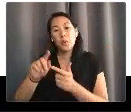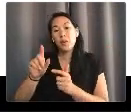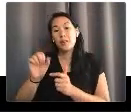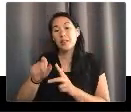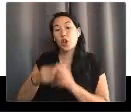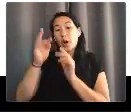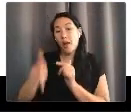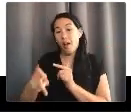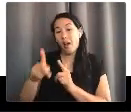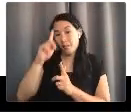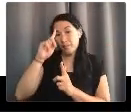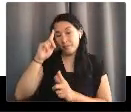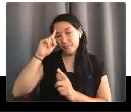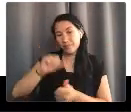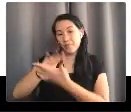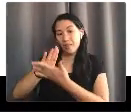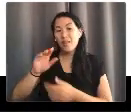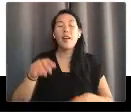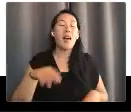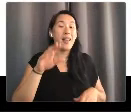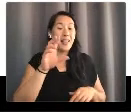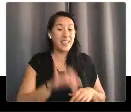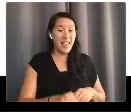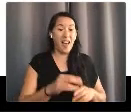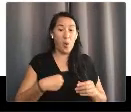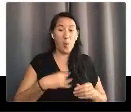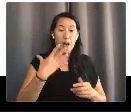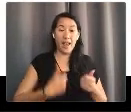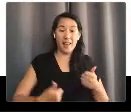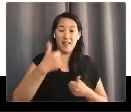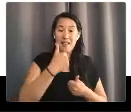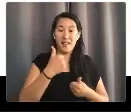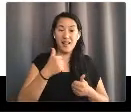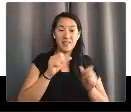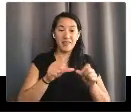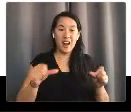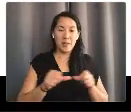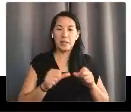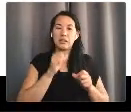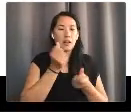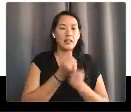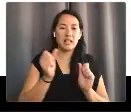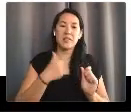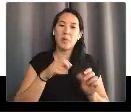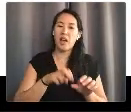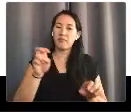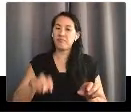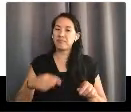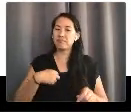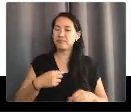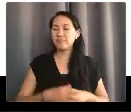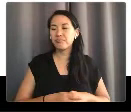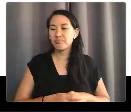Unfortunately, though, this predominantly white environment became quite unsafe, which led me to drop out. What